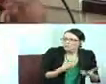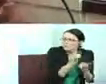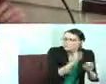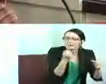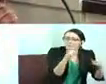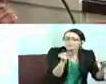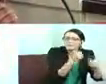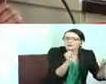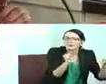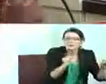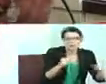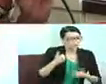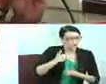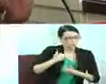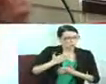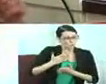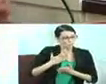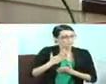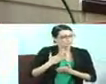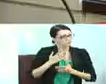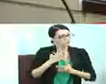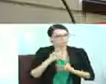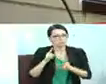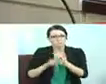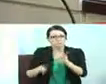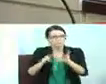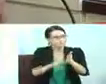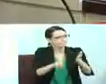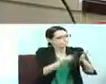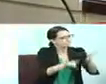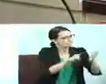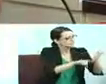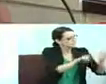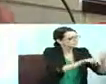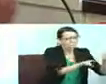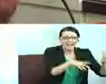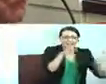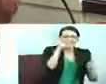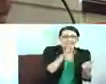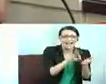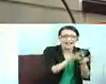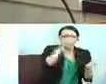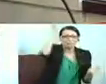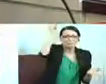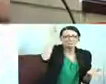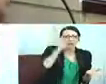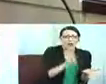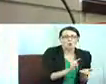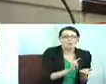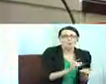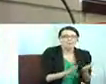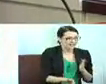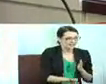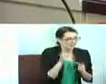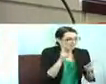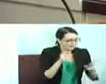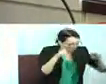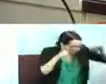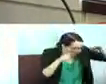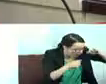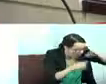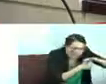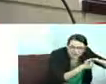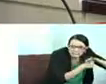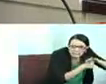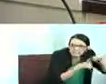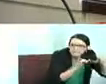personal check, and they had a countdown. And you believe they found people still hiding.